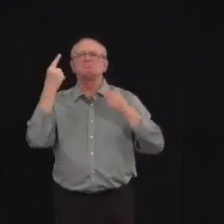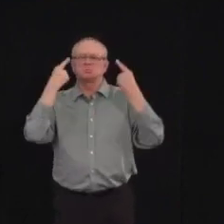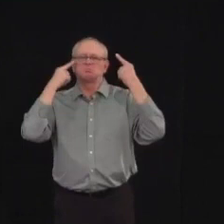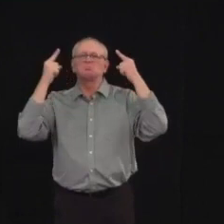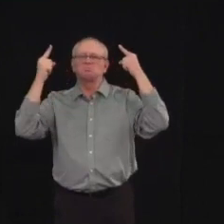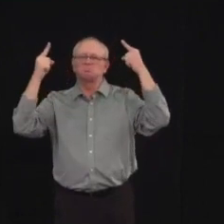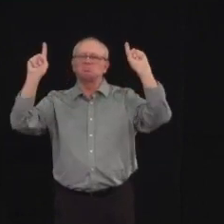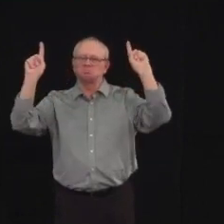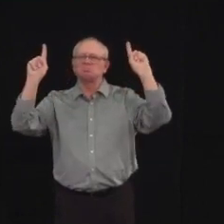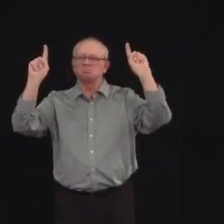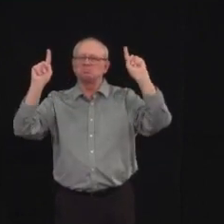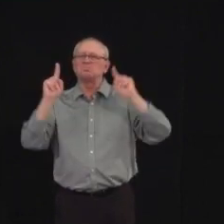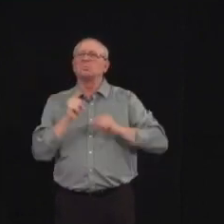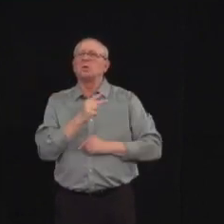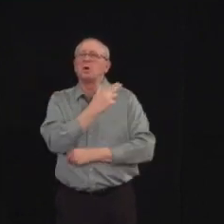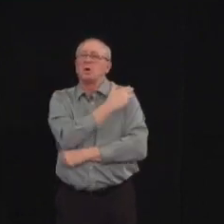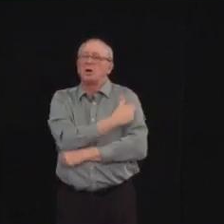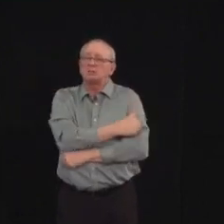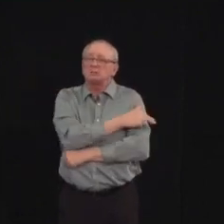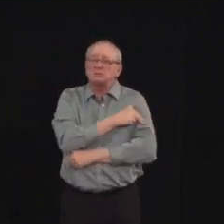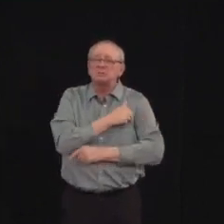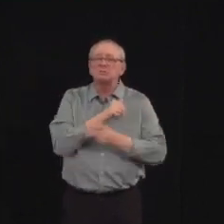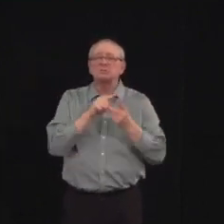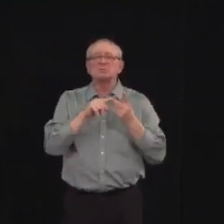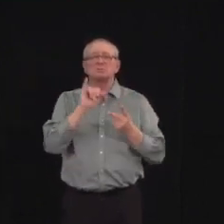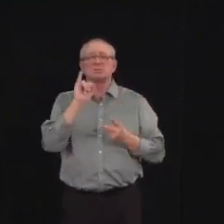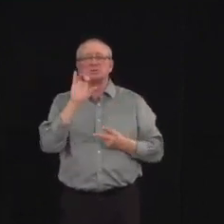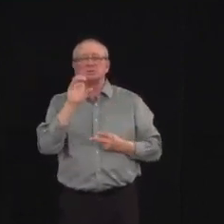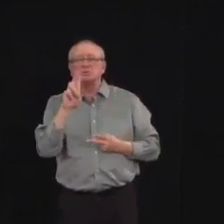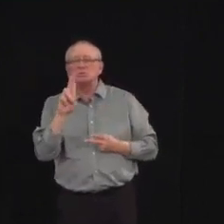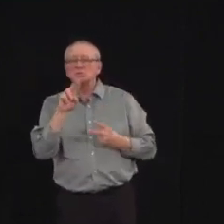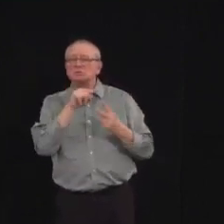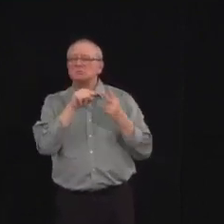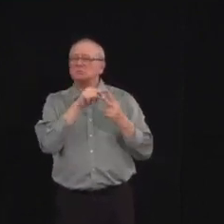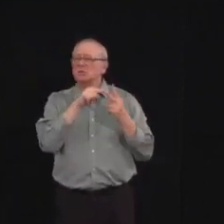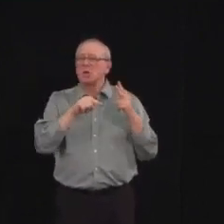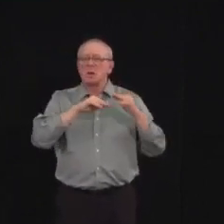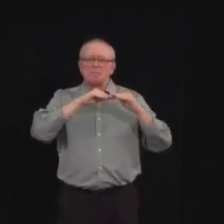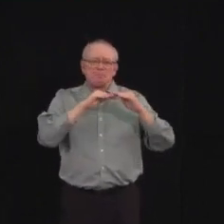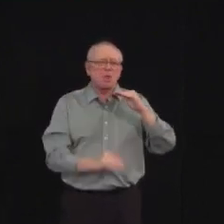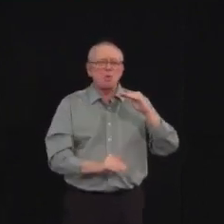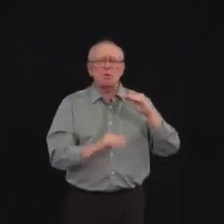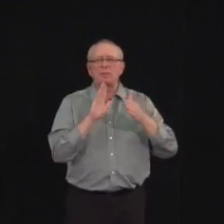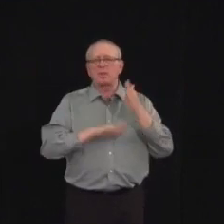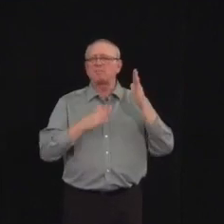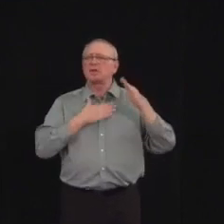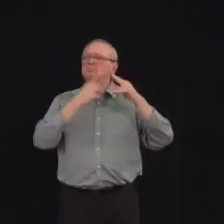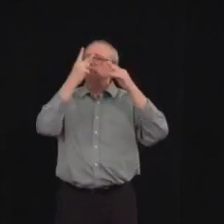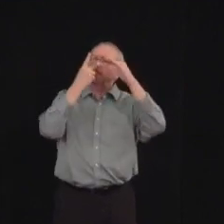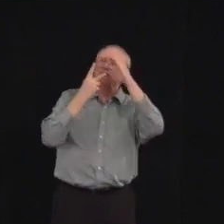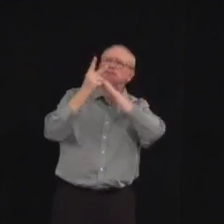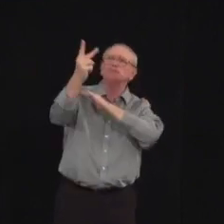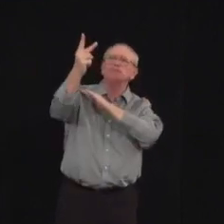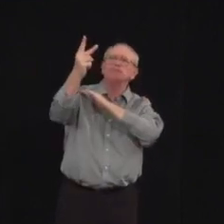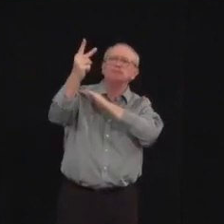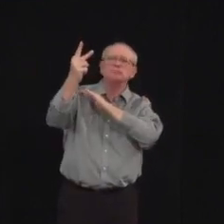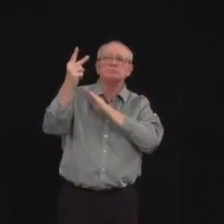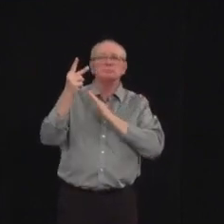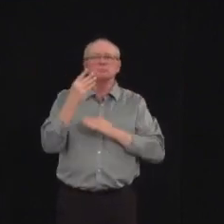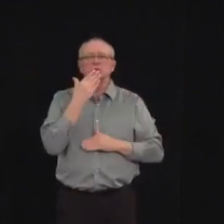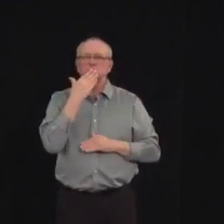is well below what modeling originally projected. While this is good news, we must, of course, remain